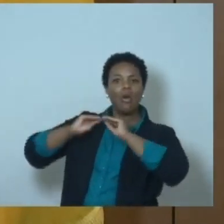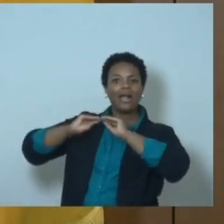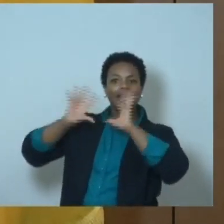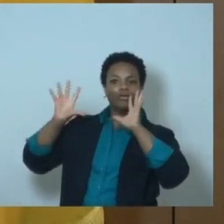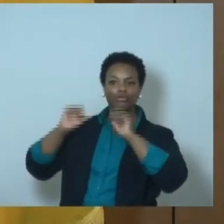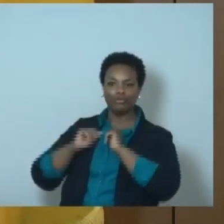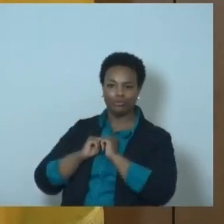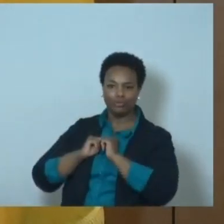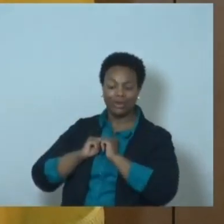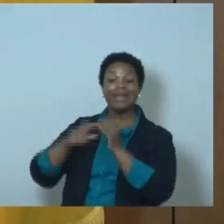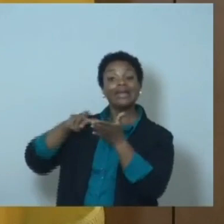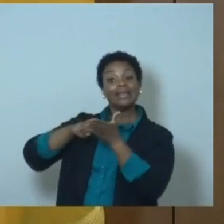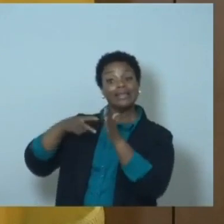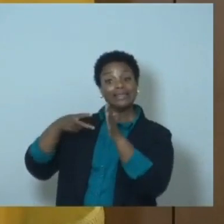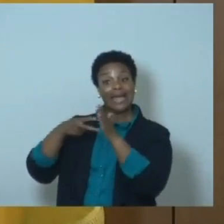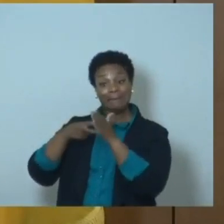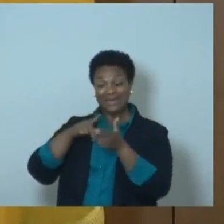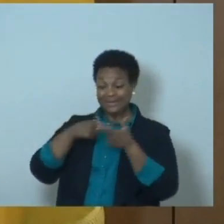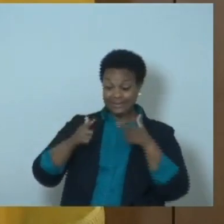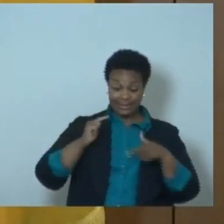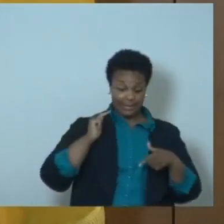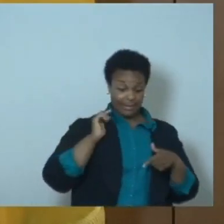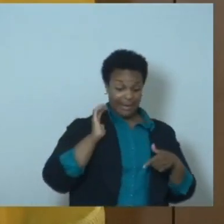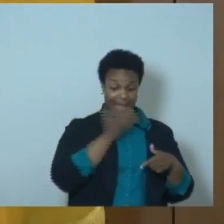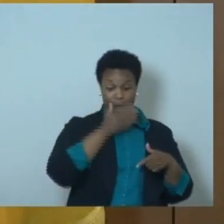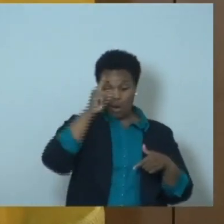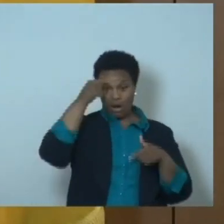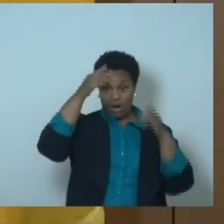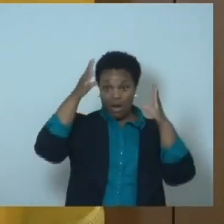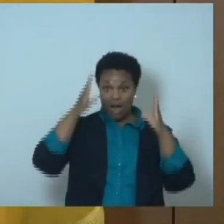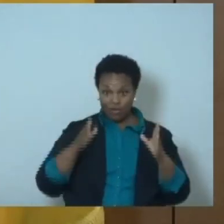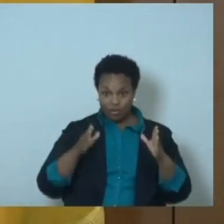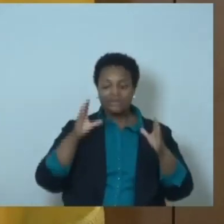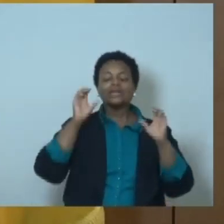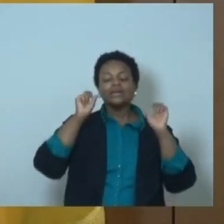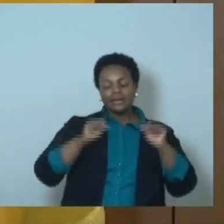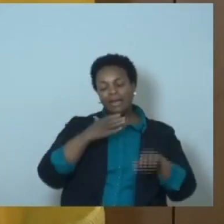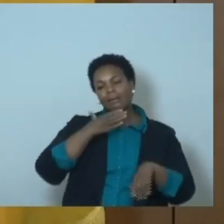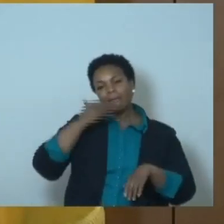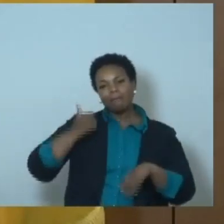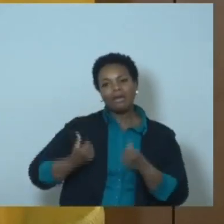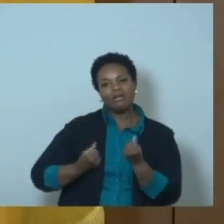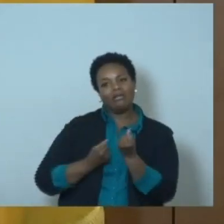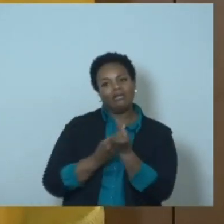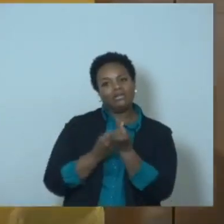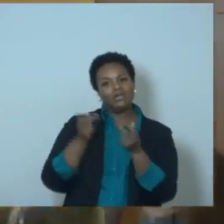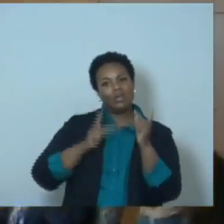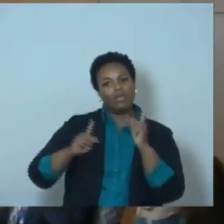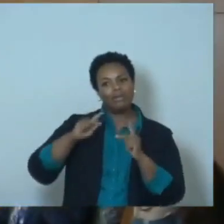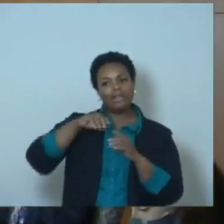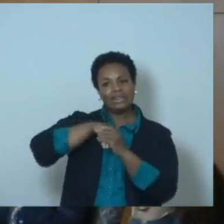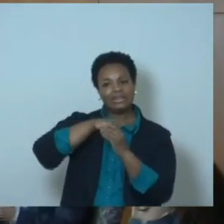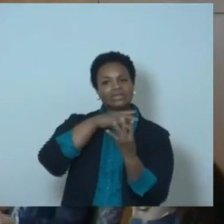do better by and right by the individuals in our custody. Next question.